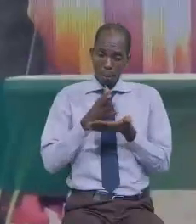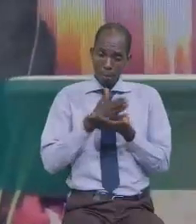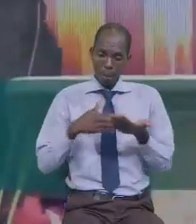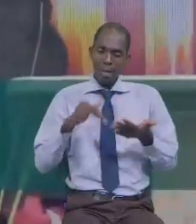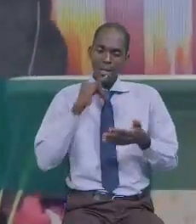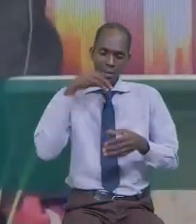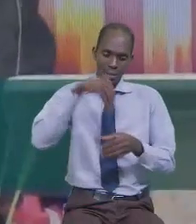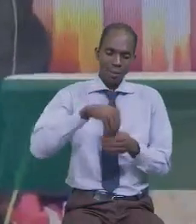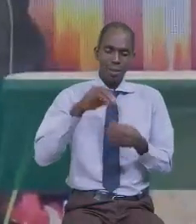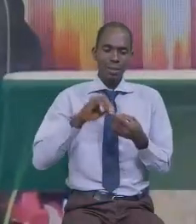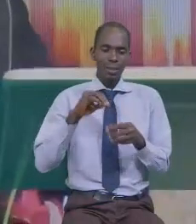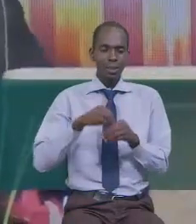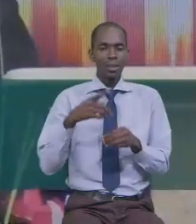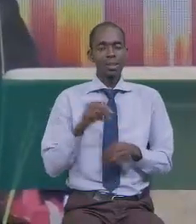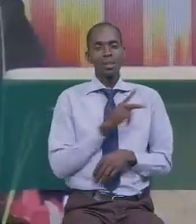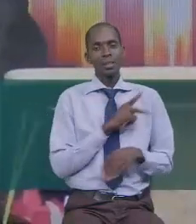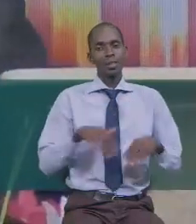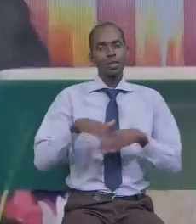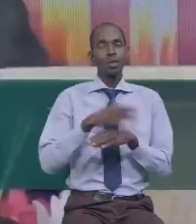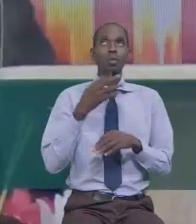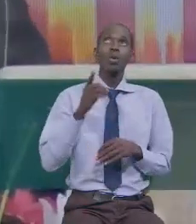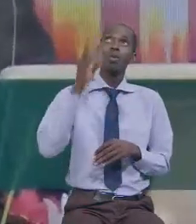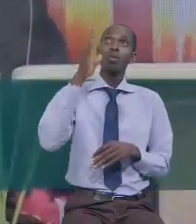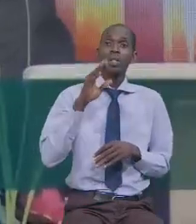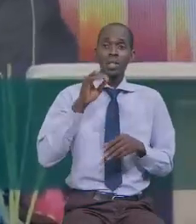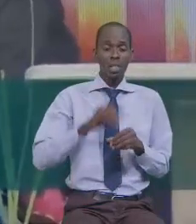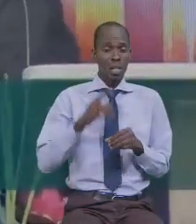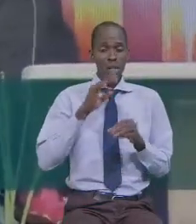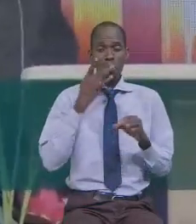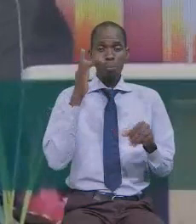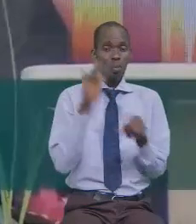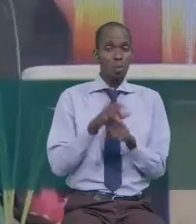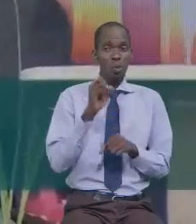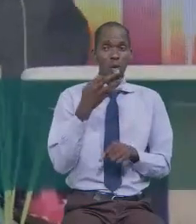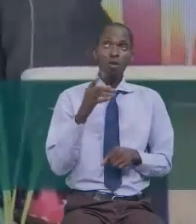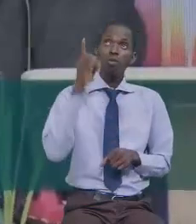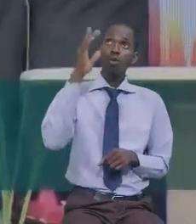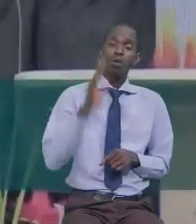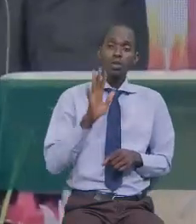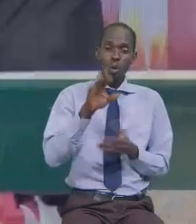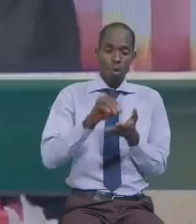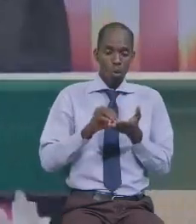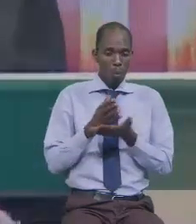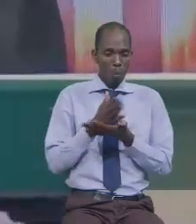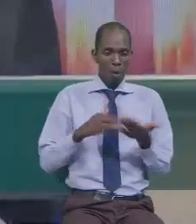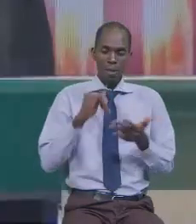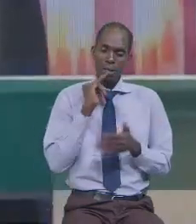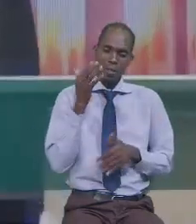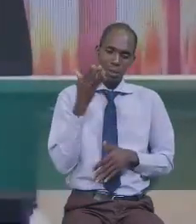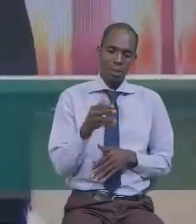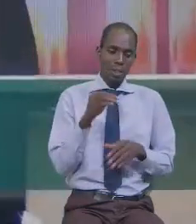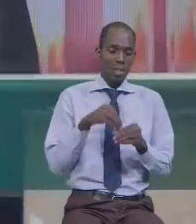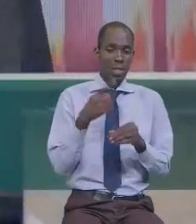of God, your portion is there. In the promises of God, your portion is there. In the salvation of God,